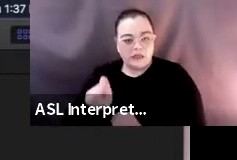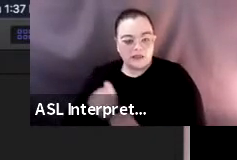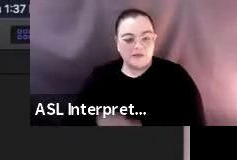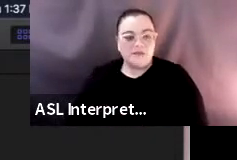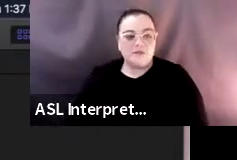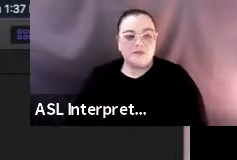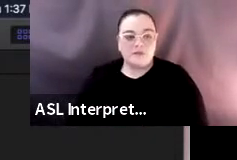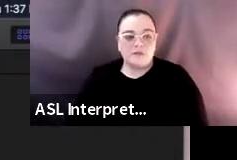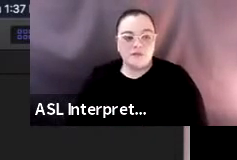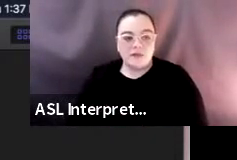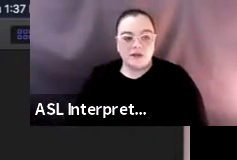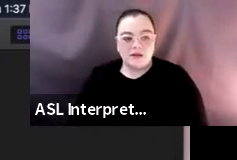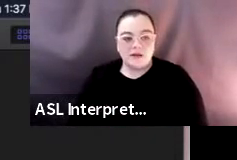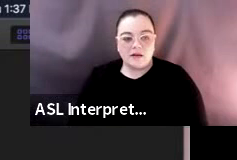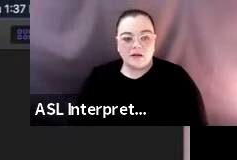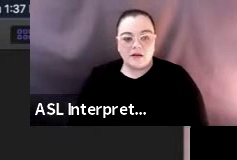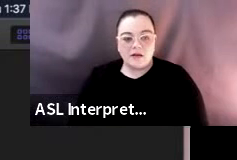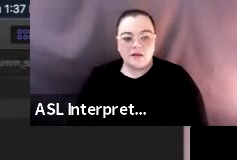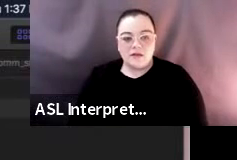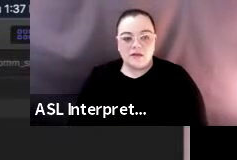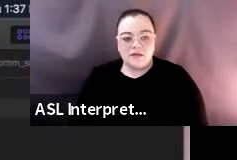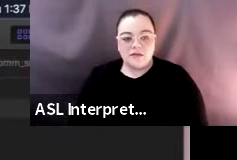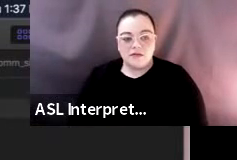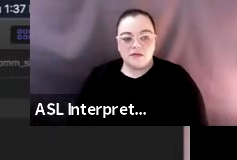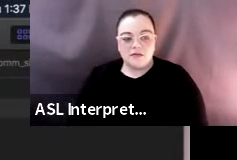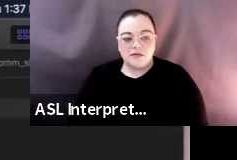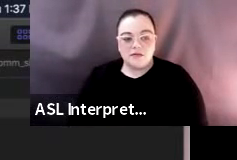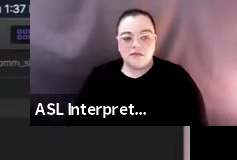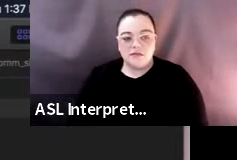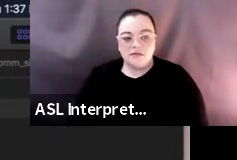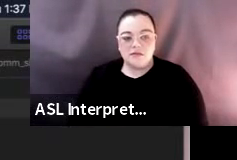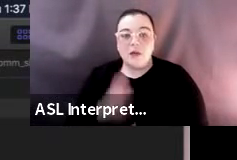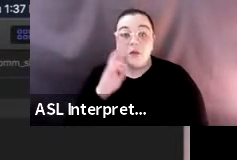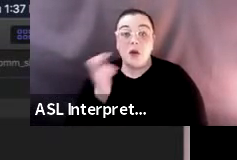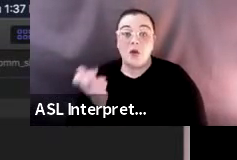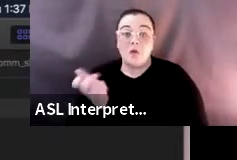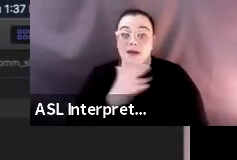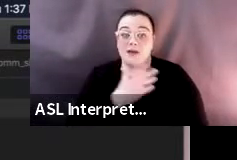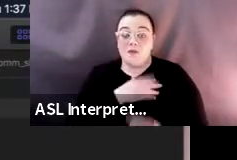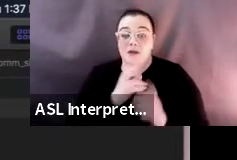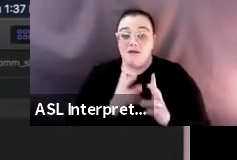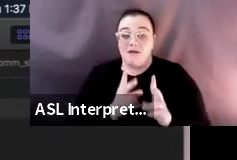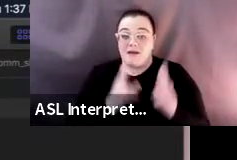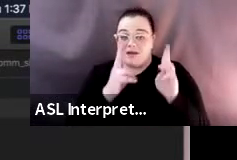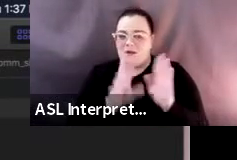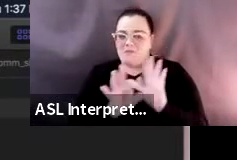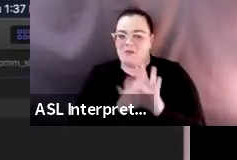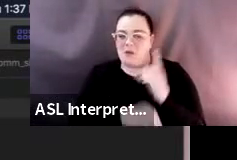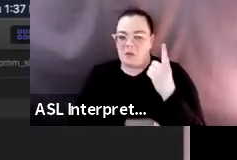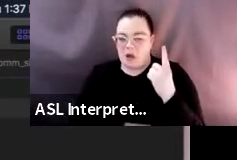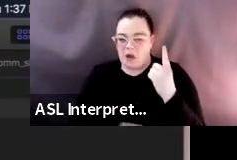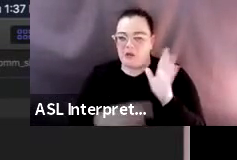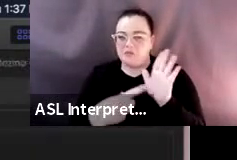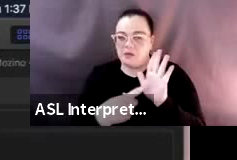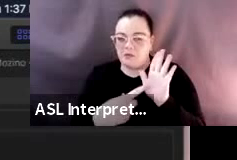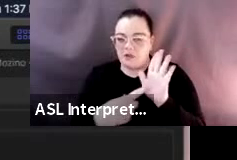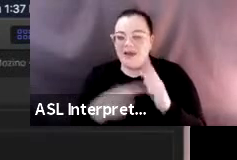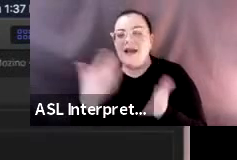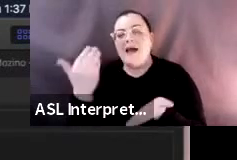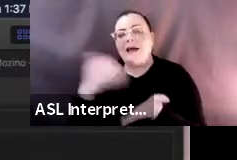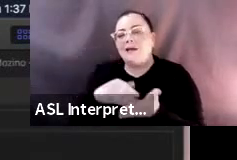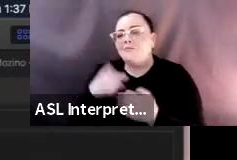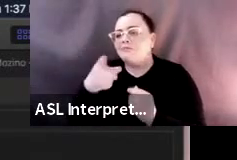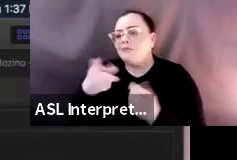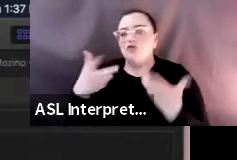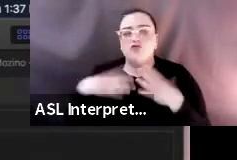here. And I'm going to take this example of the audition. Again, you probably don't want to be